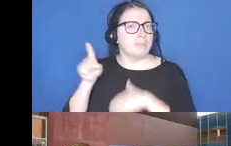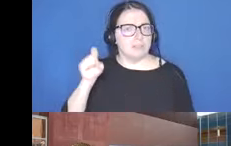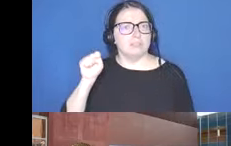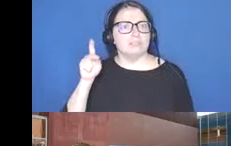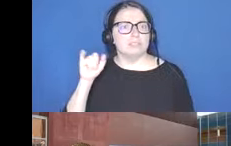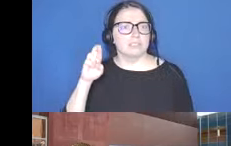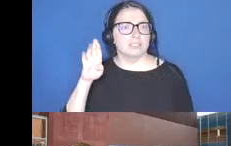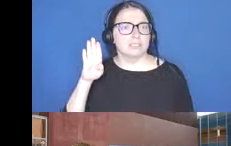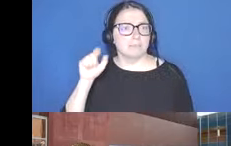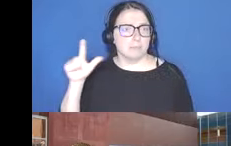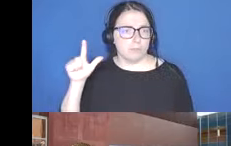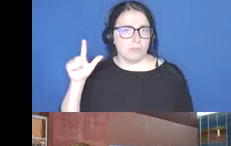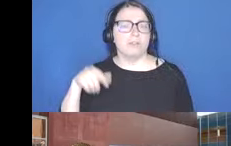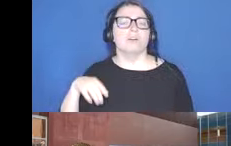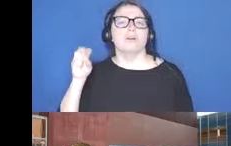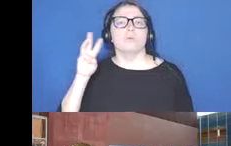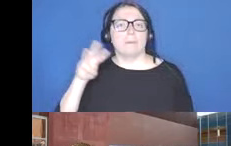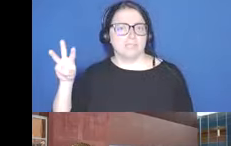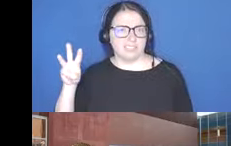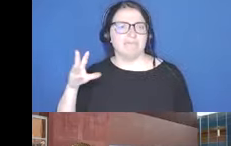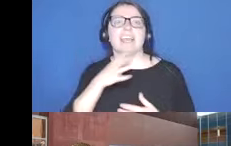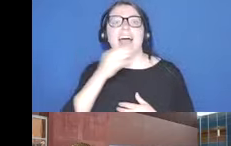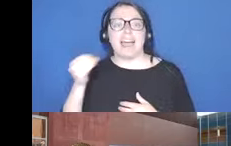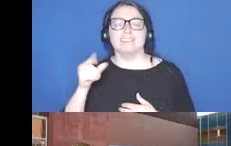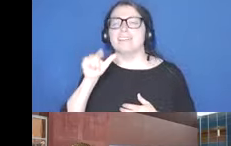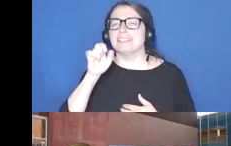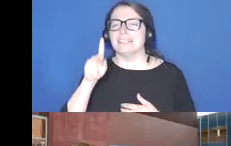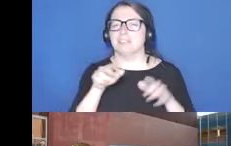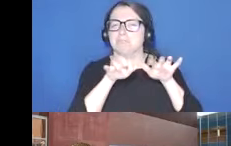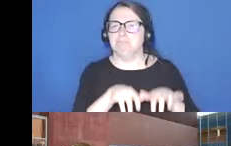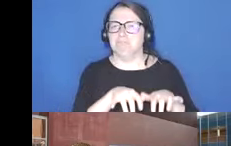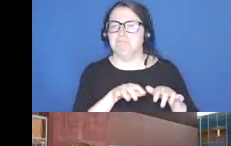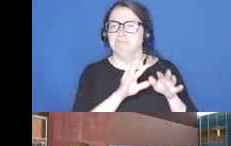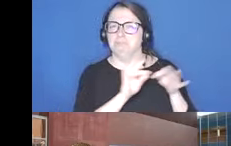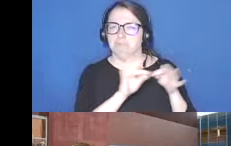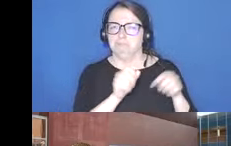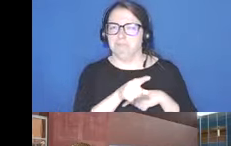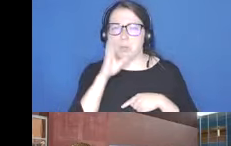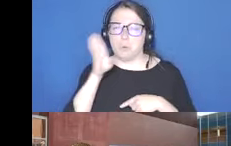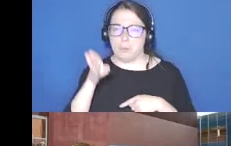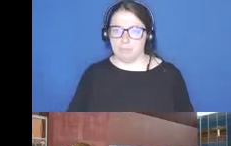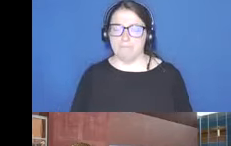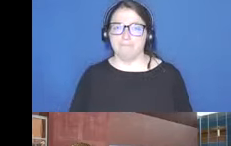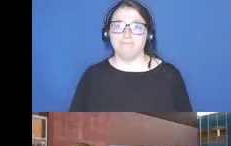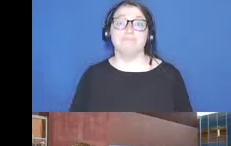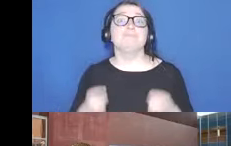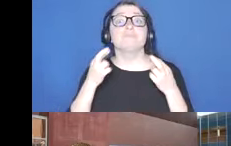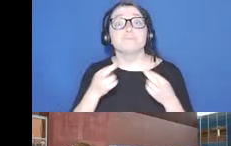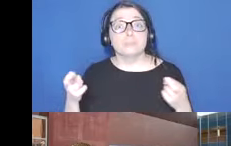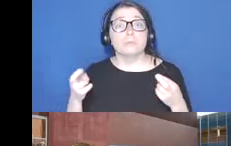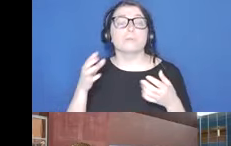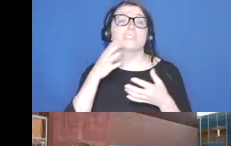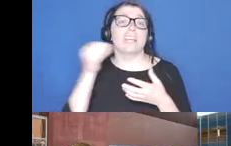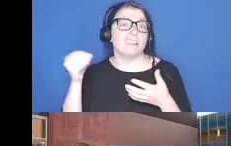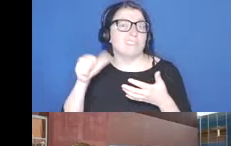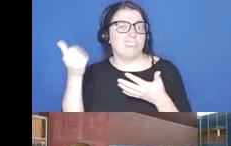the, you can see the link on the screen, and I'll put it in the chat box as well. A lot of the resources and things can be found